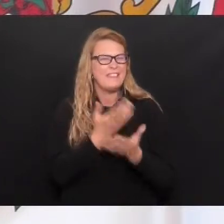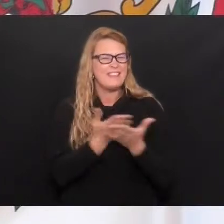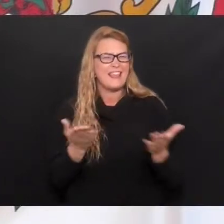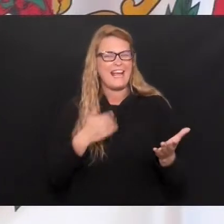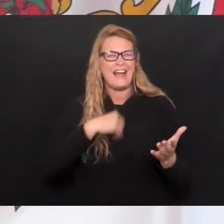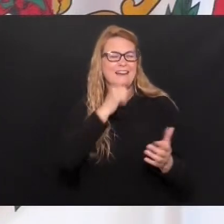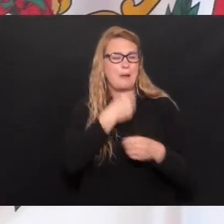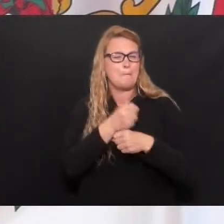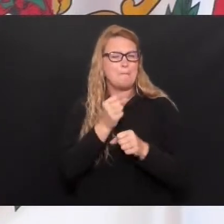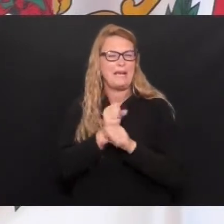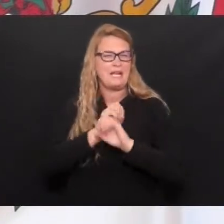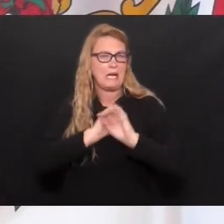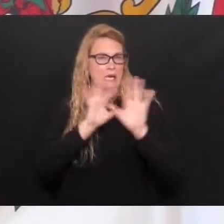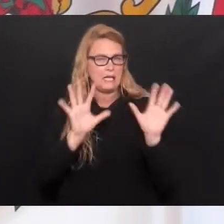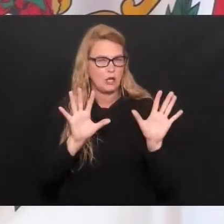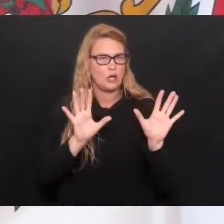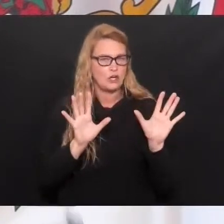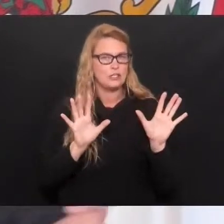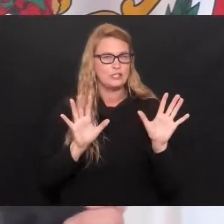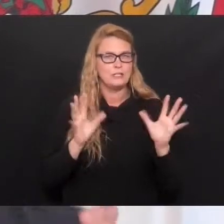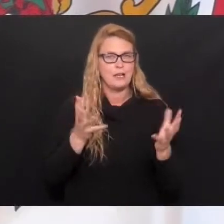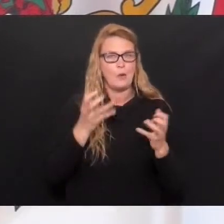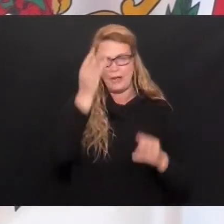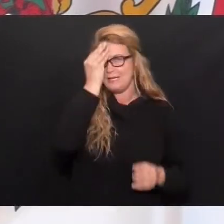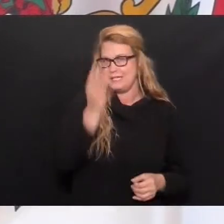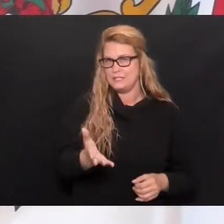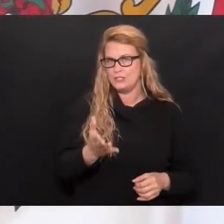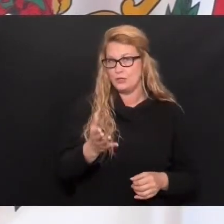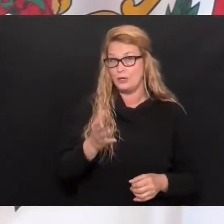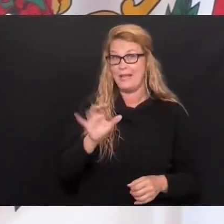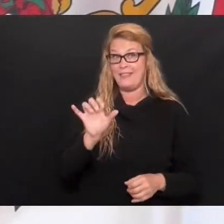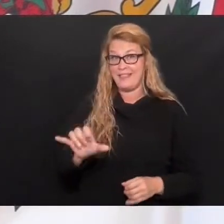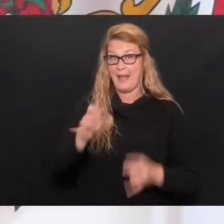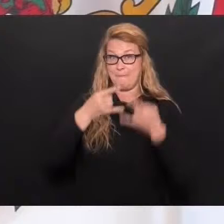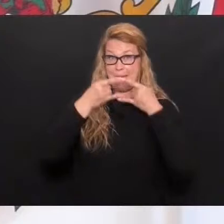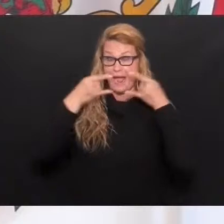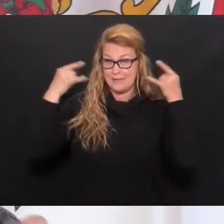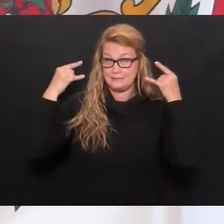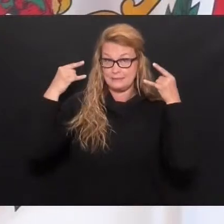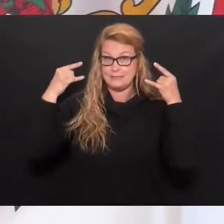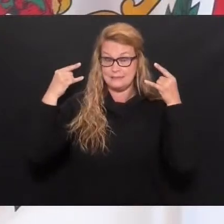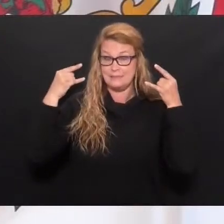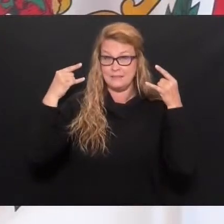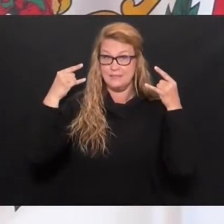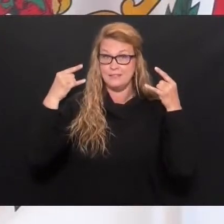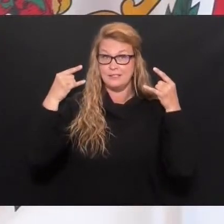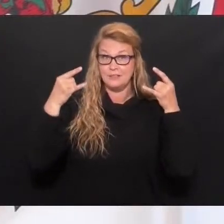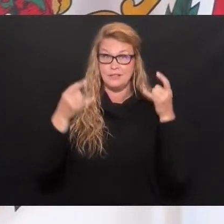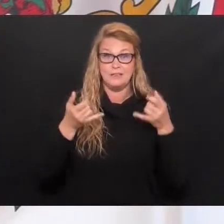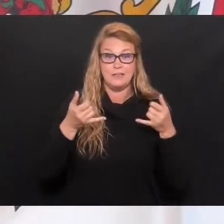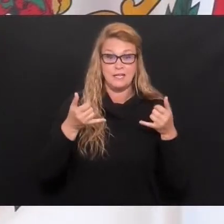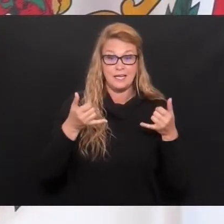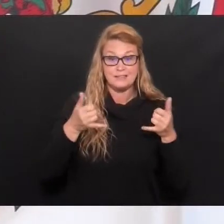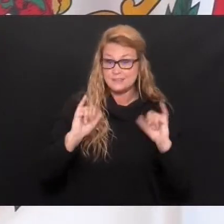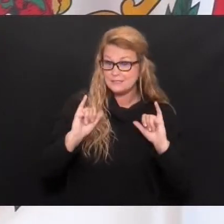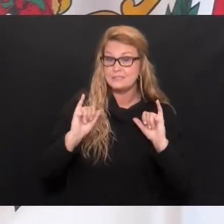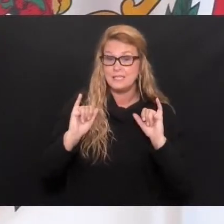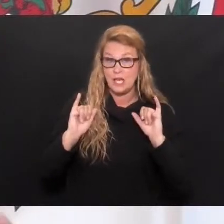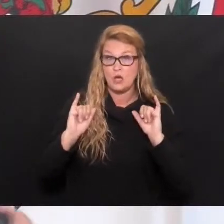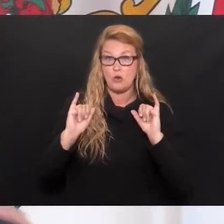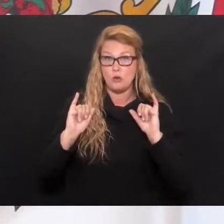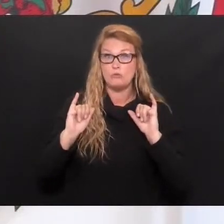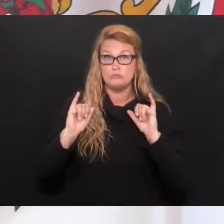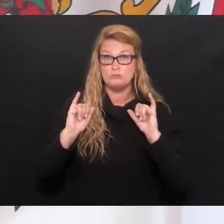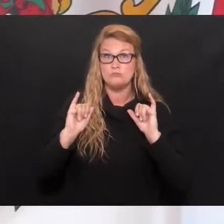like to make sure that you know, and it's in regard to this mask. We still have our order in place